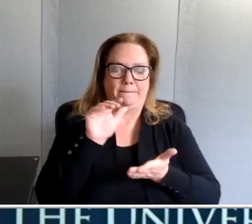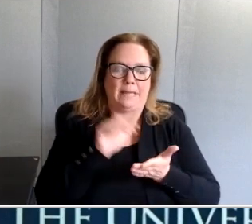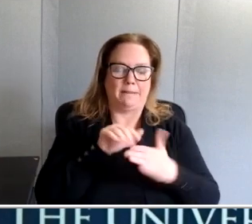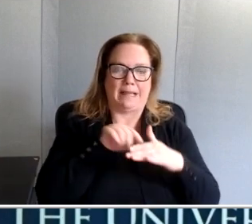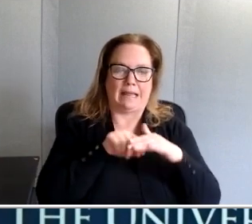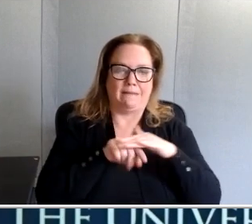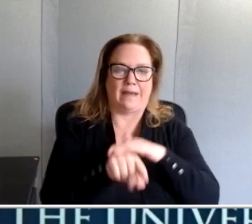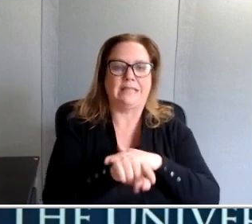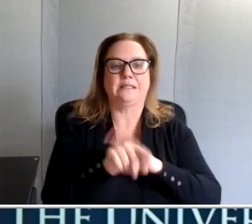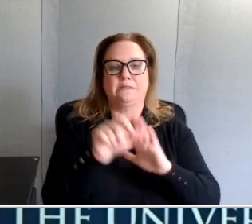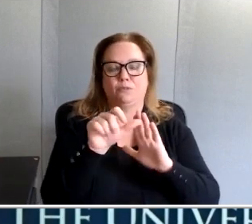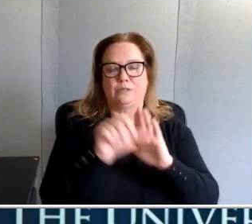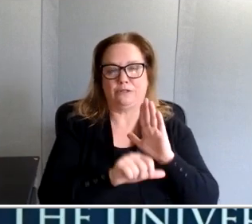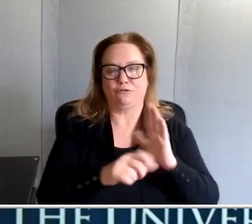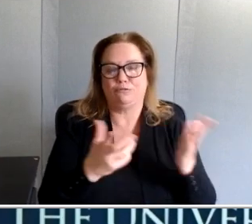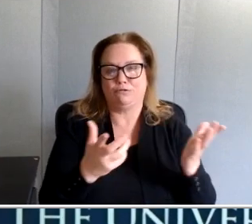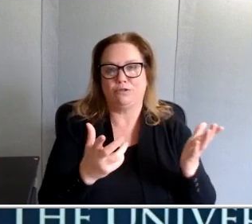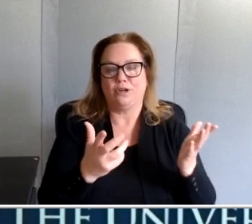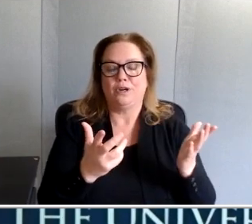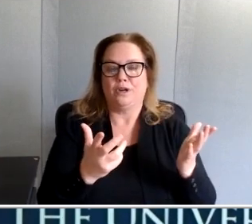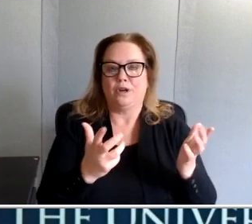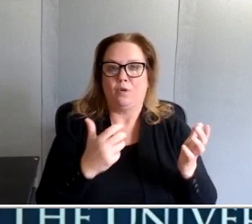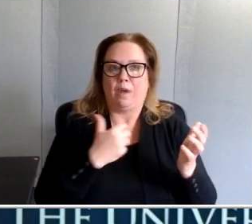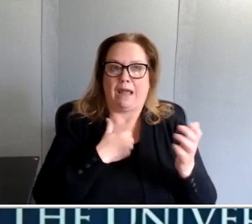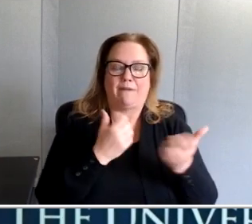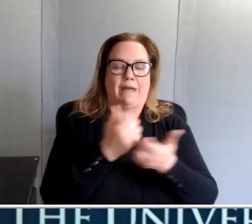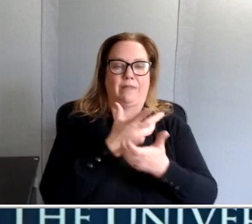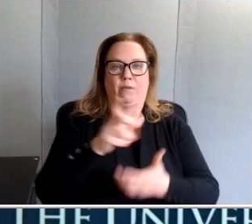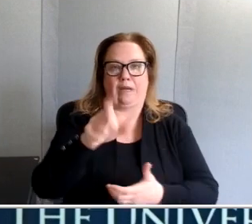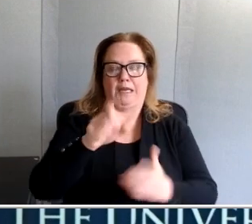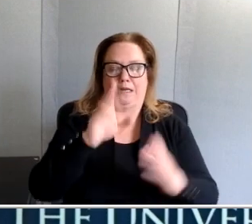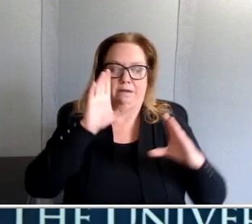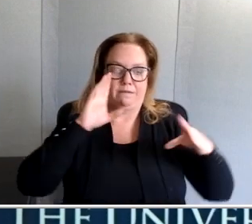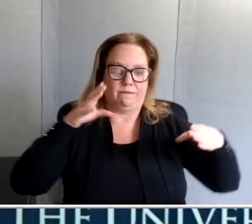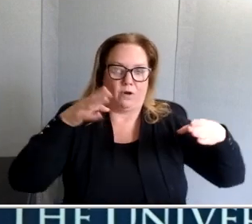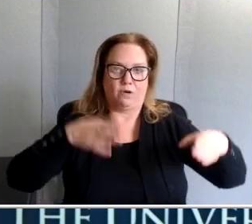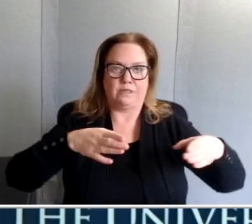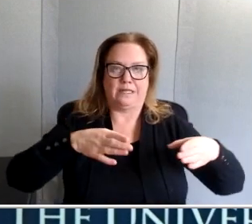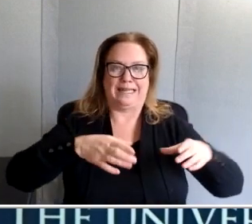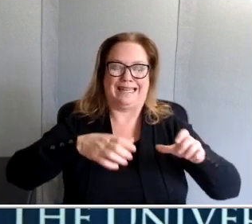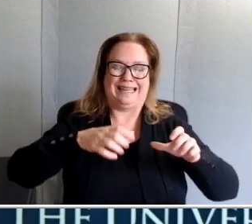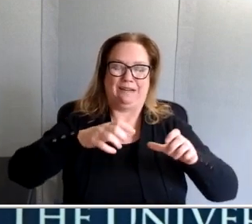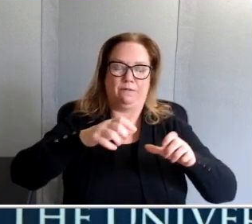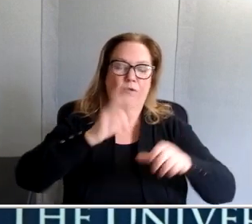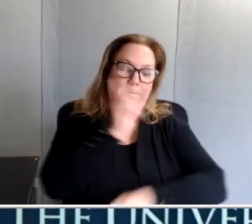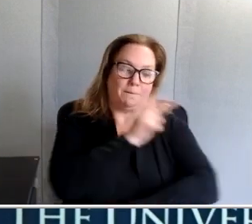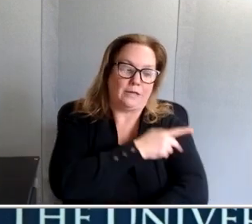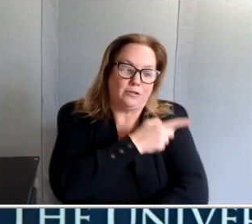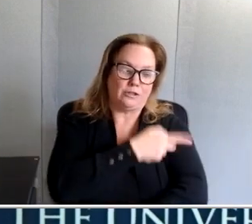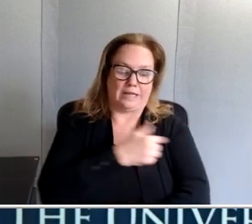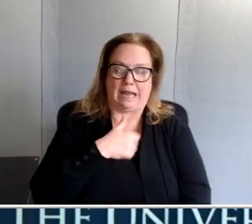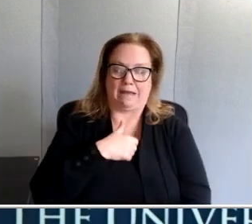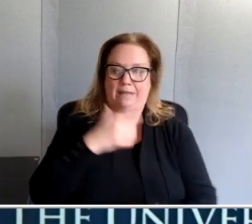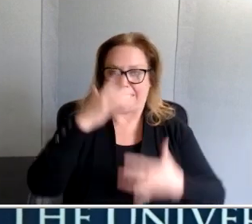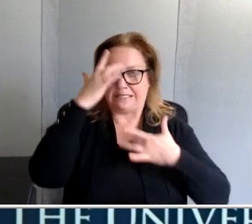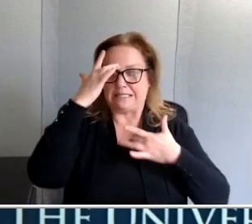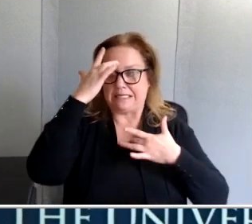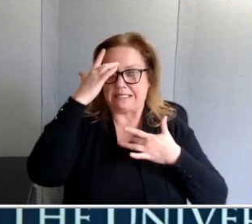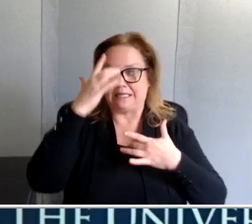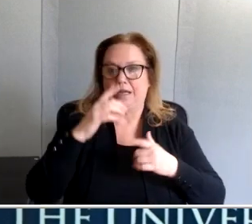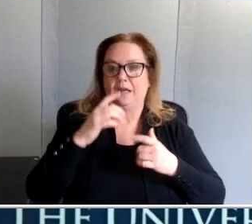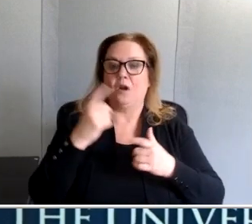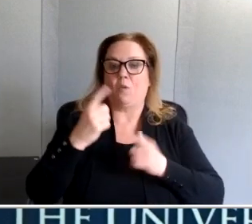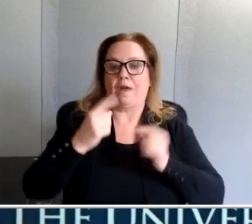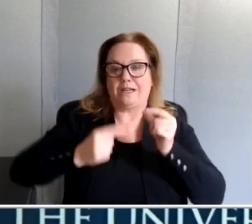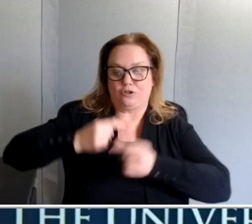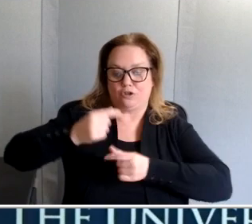So we have all the tools here to really help tailor the treatment towards each patient with hypertrophic cardiomyopathy. And I think one aspect of it is genetic testing. Mm-hmm.